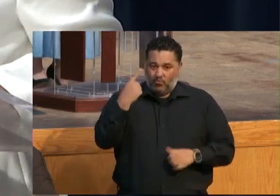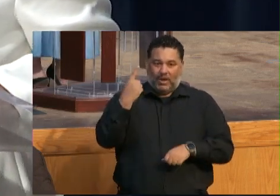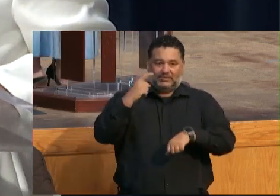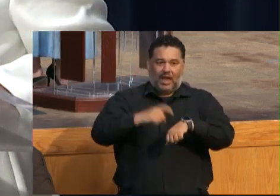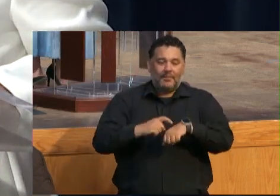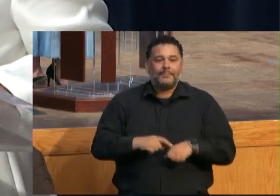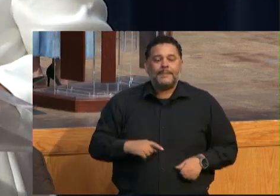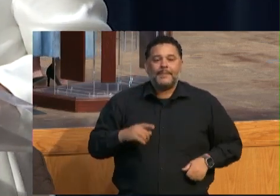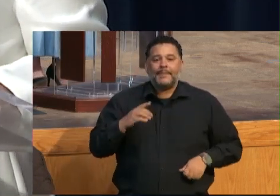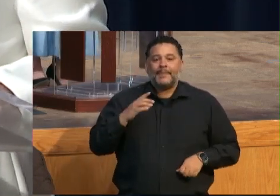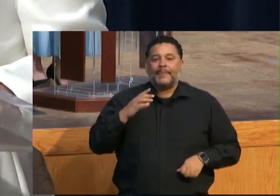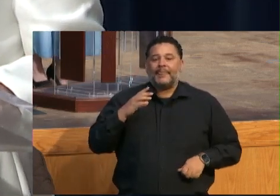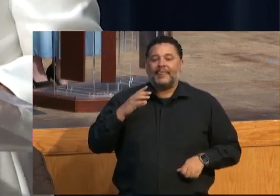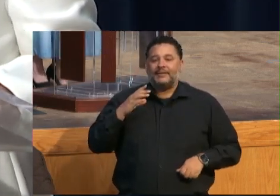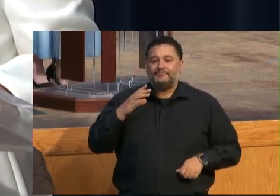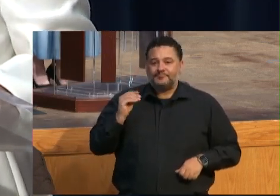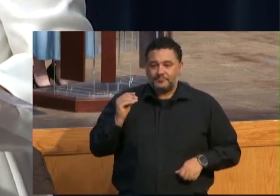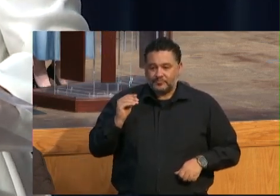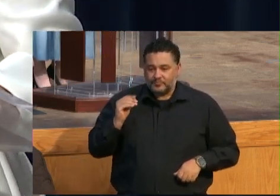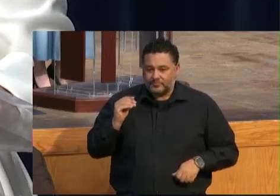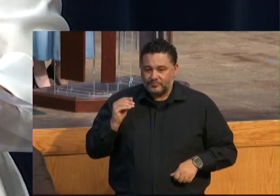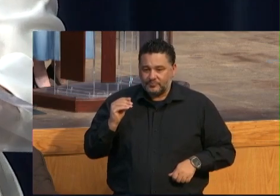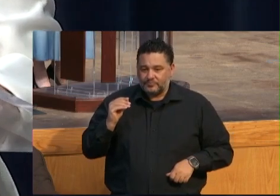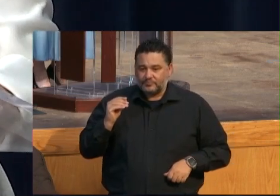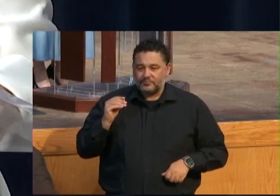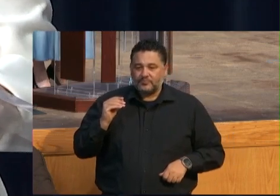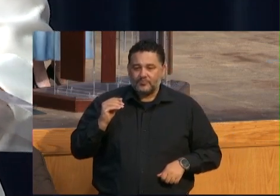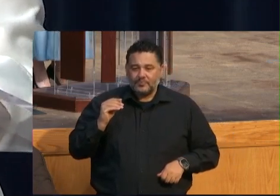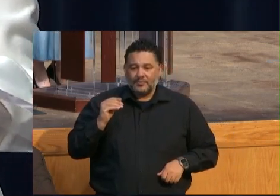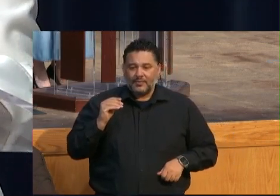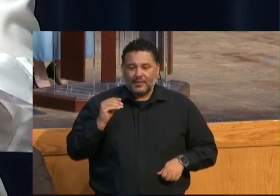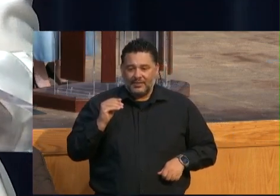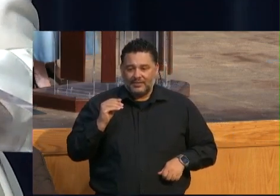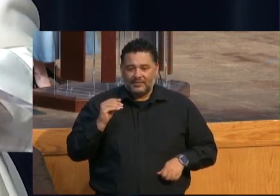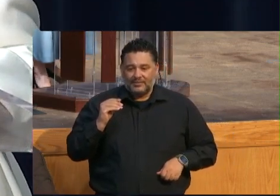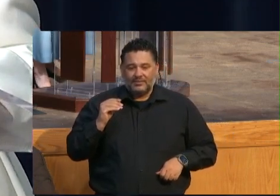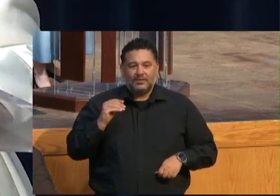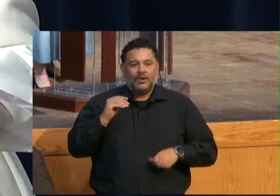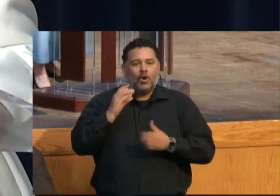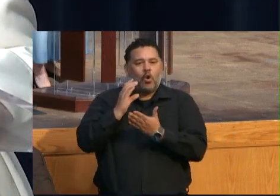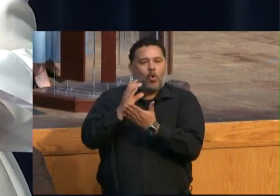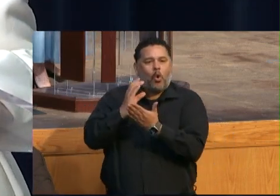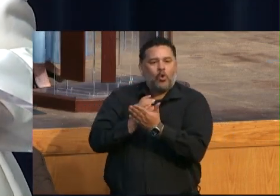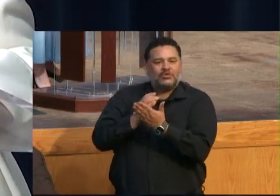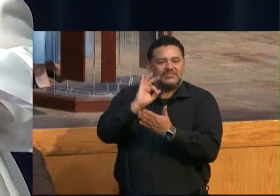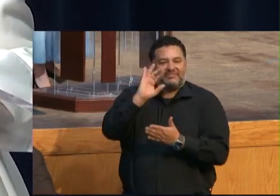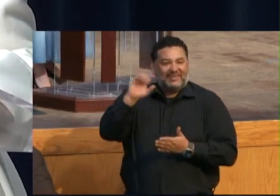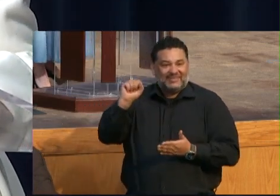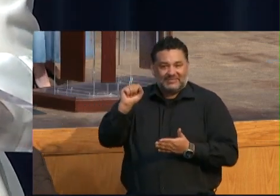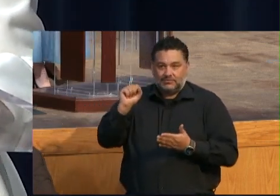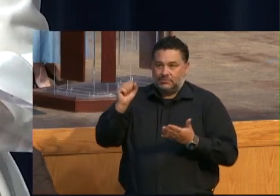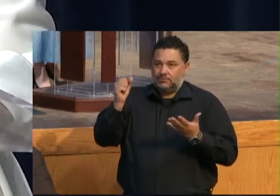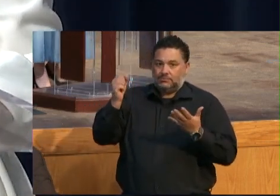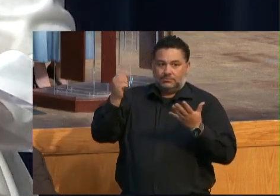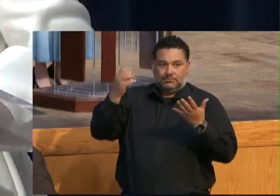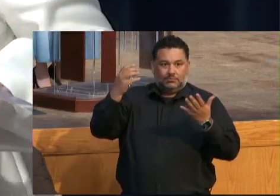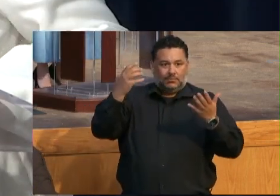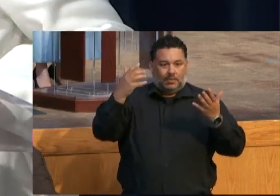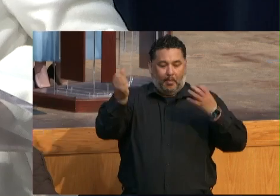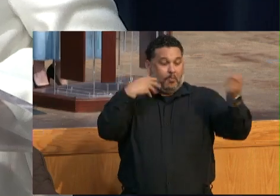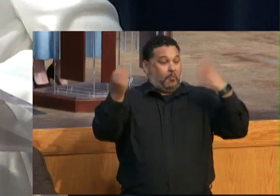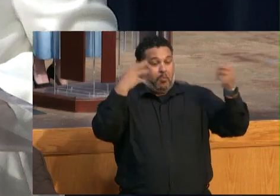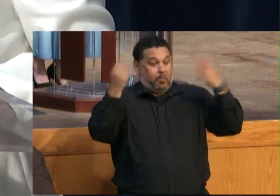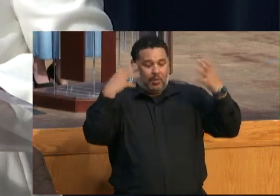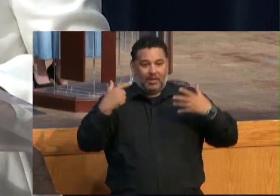rained in from the sky. And all of the course fees needed digital signatures. Well, normally I don't do